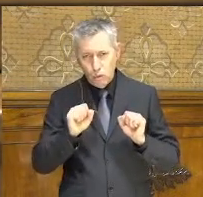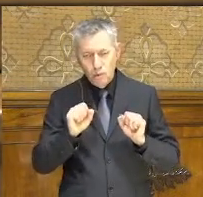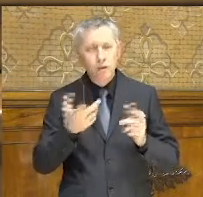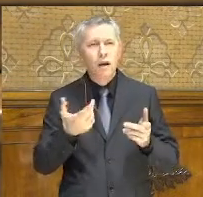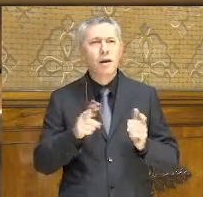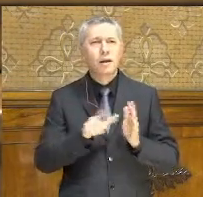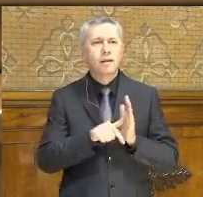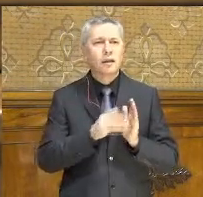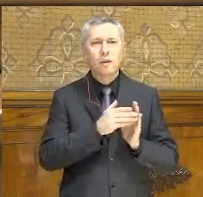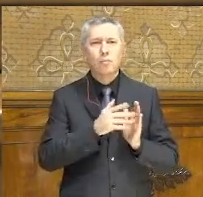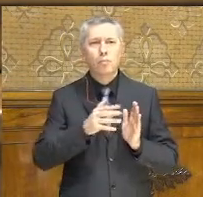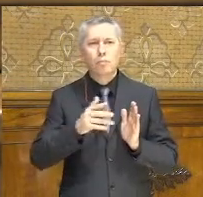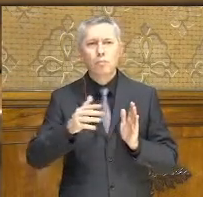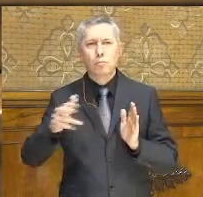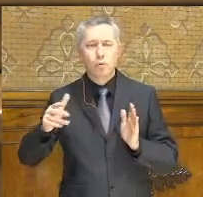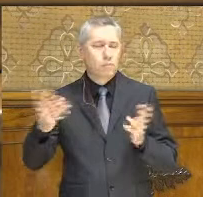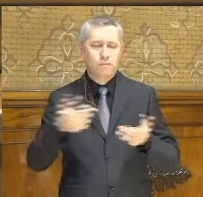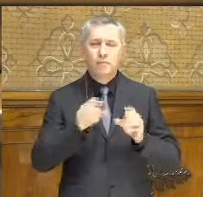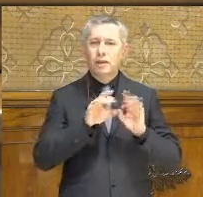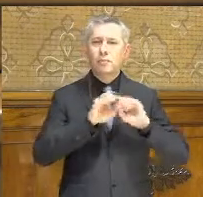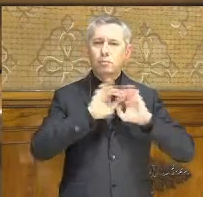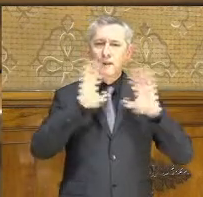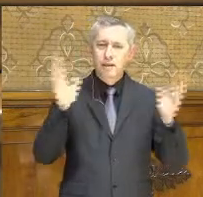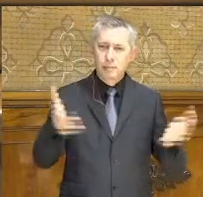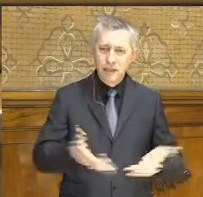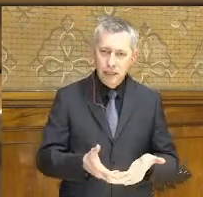The pandemic, in a way, we knew that